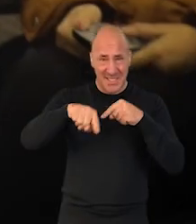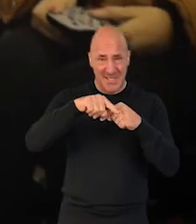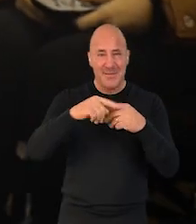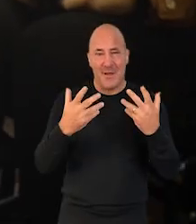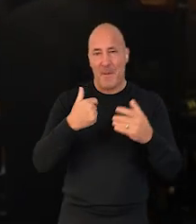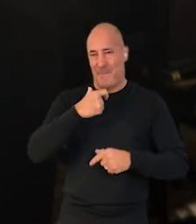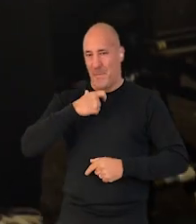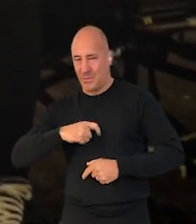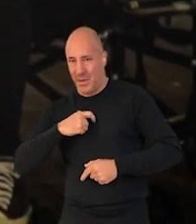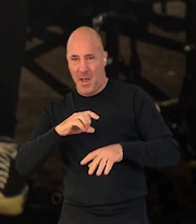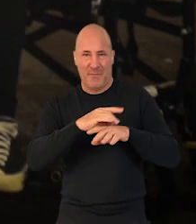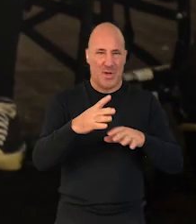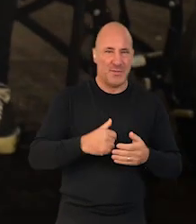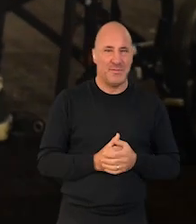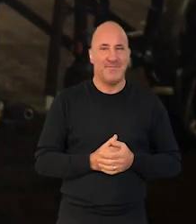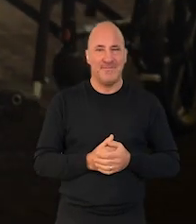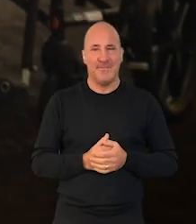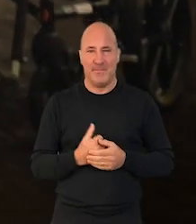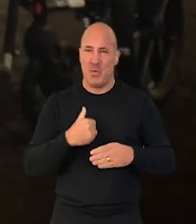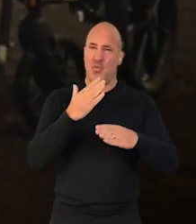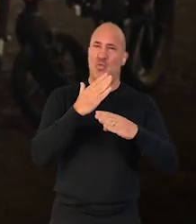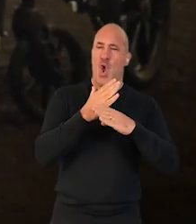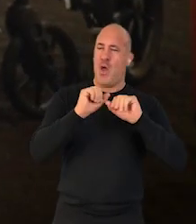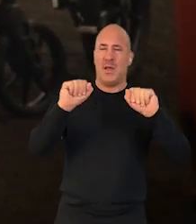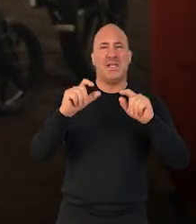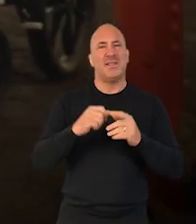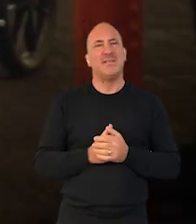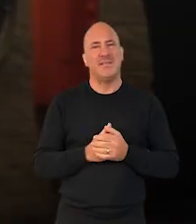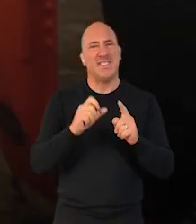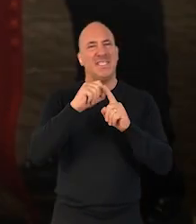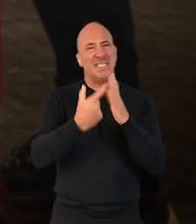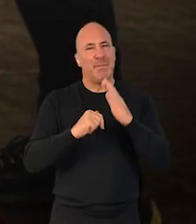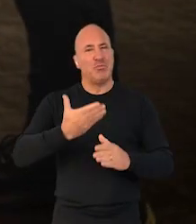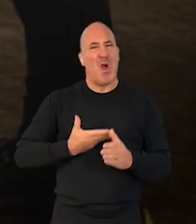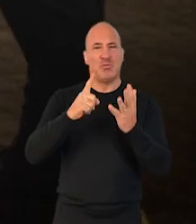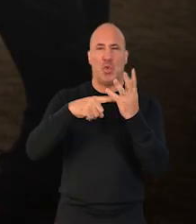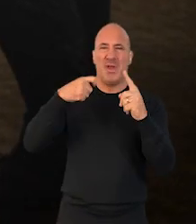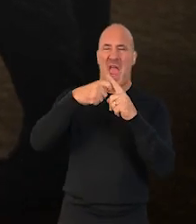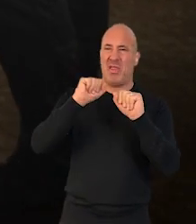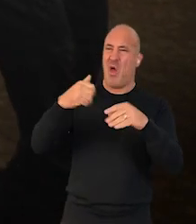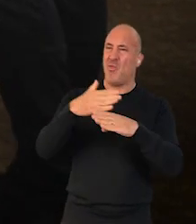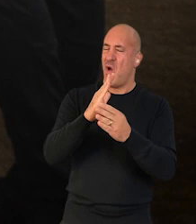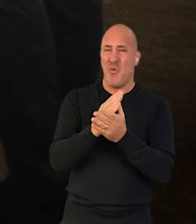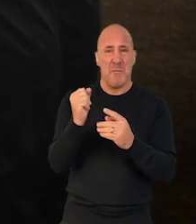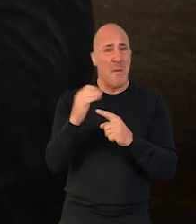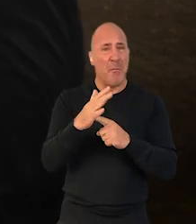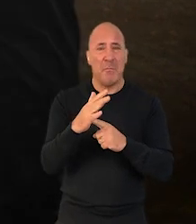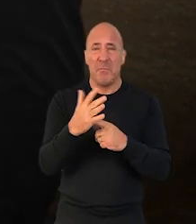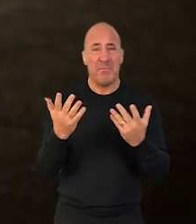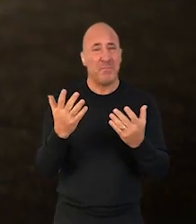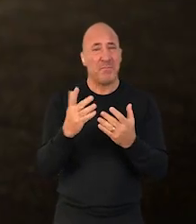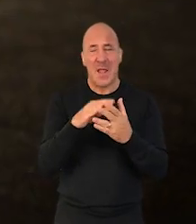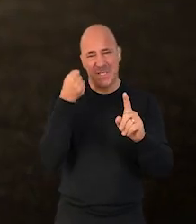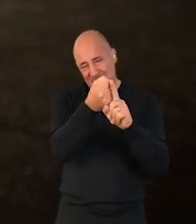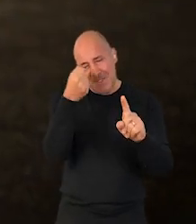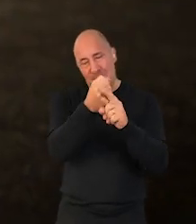cohort. So I've got a personal reason as well. I think the work that Disability Rights UK does is just so important,